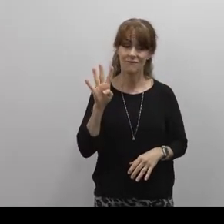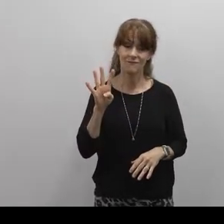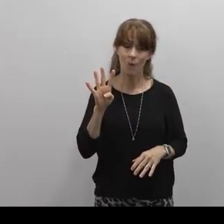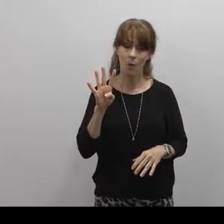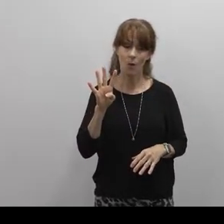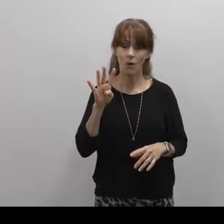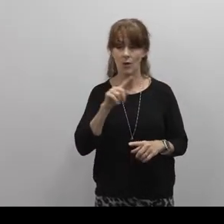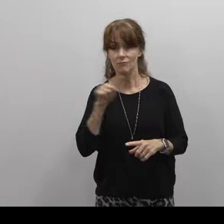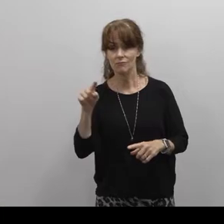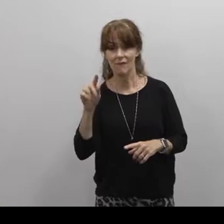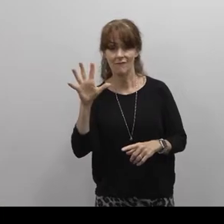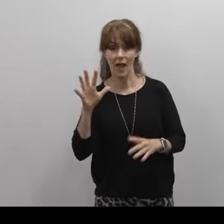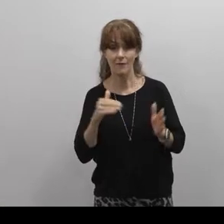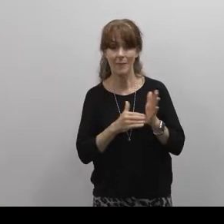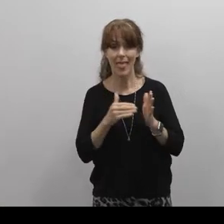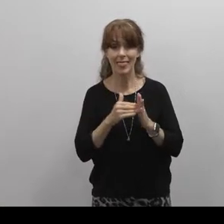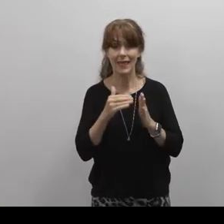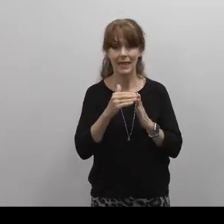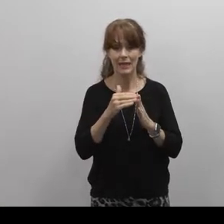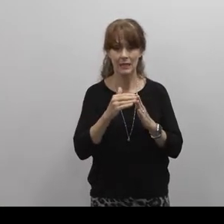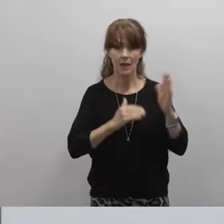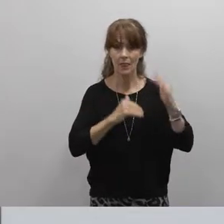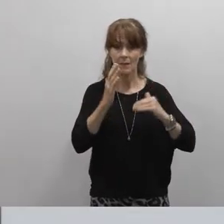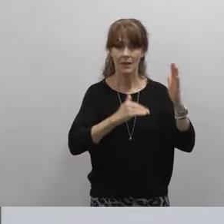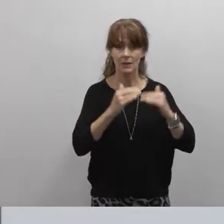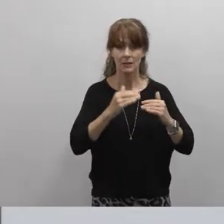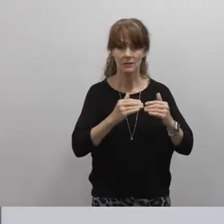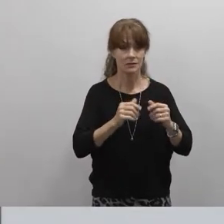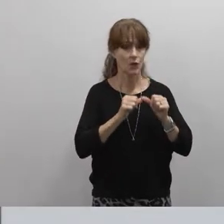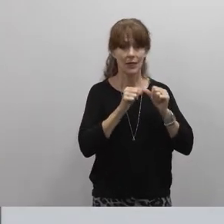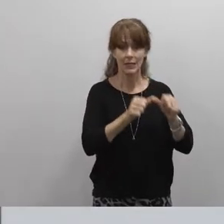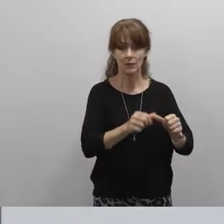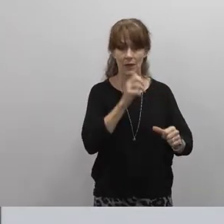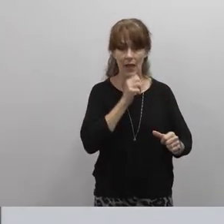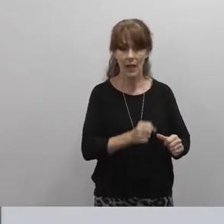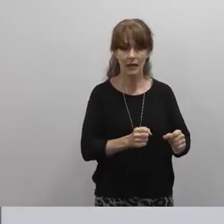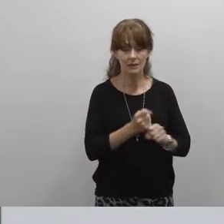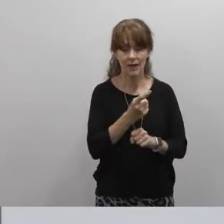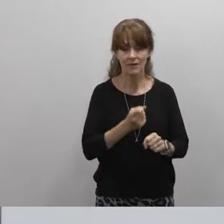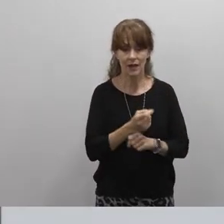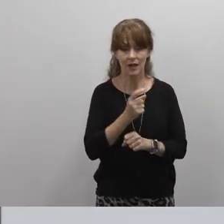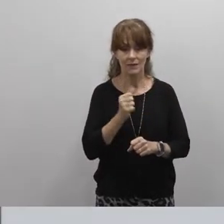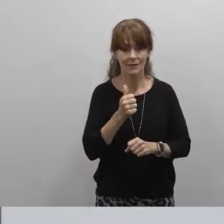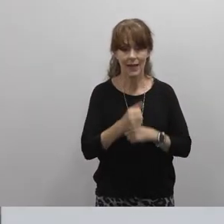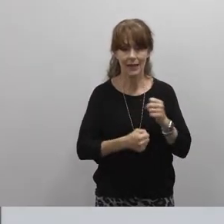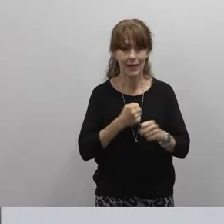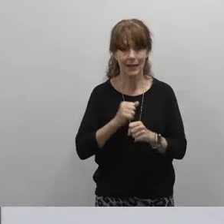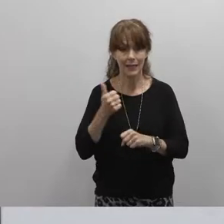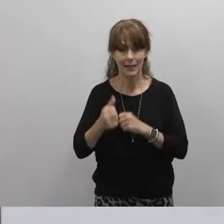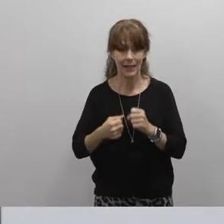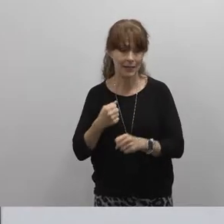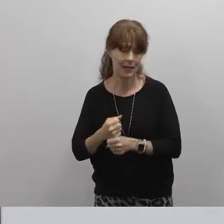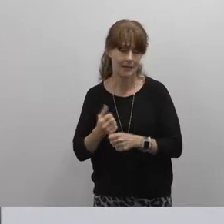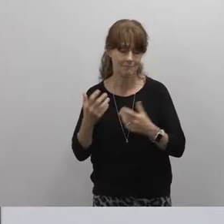5 billion range, because again, buildings will just continue to age year by year and decade by decade.